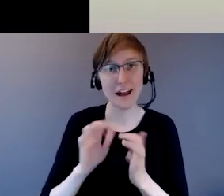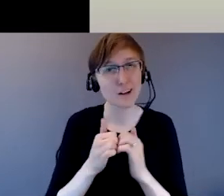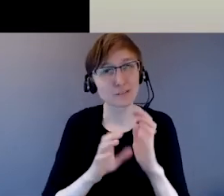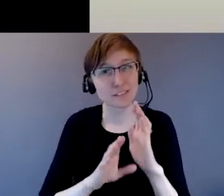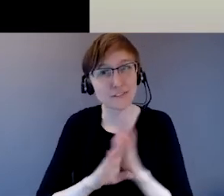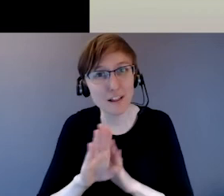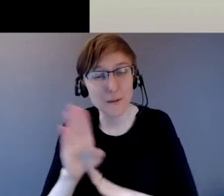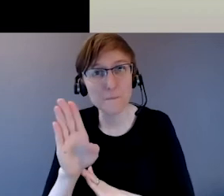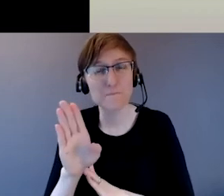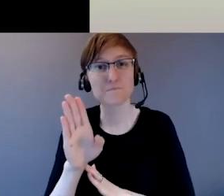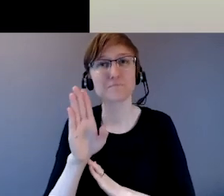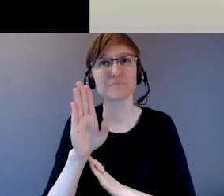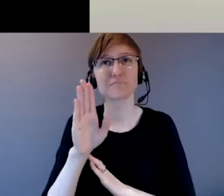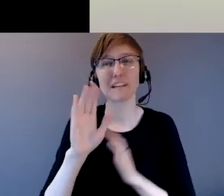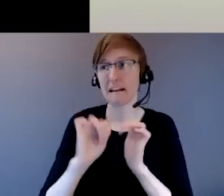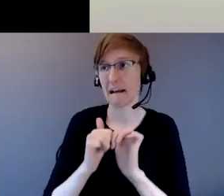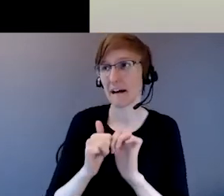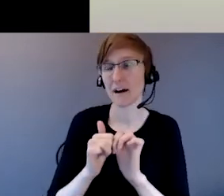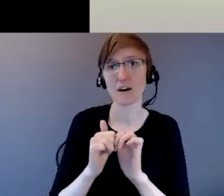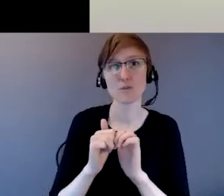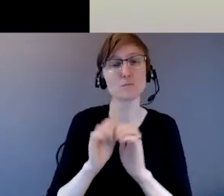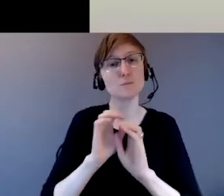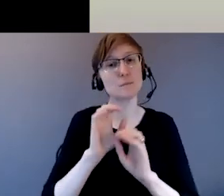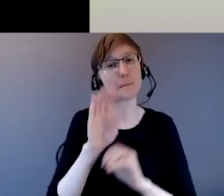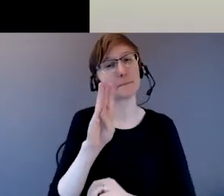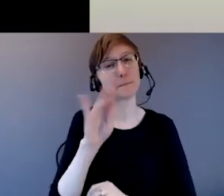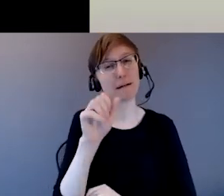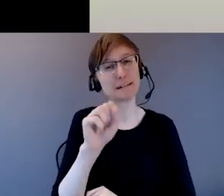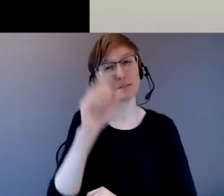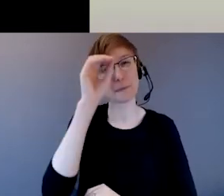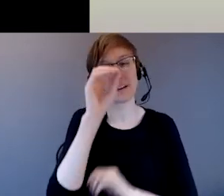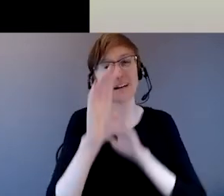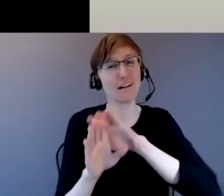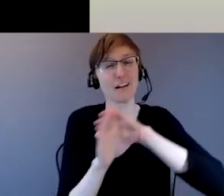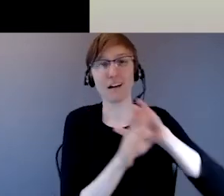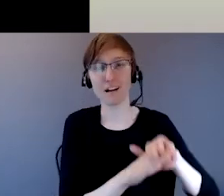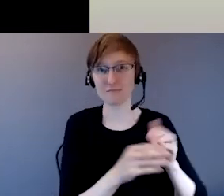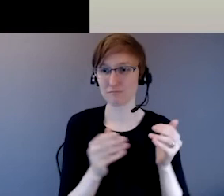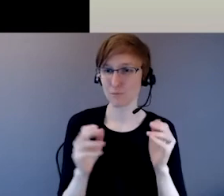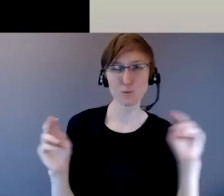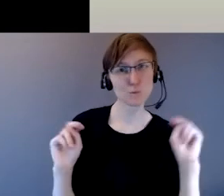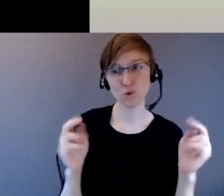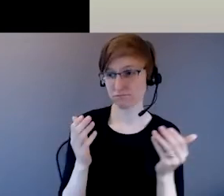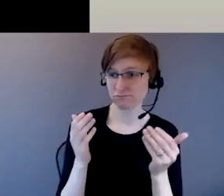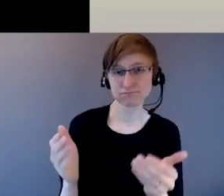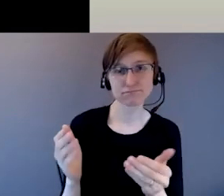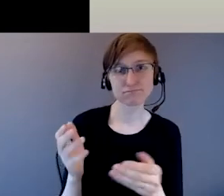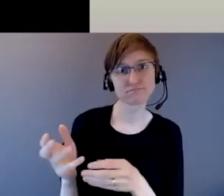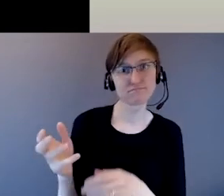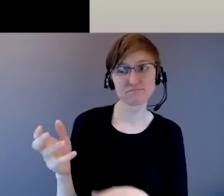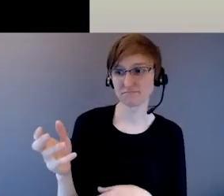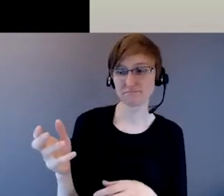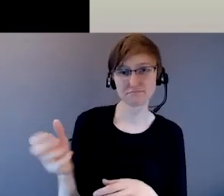unbiased methodology, an unbiased outcome, and an unbiased perspective to incorporate exactly that, a diversity